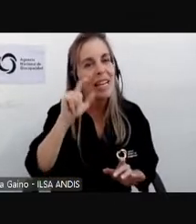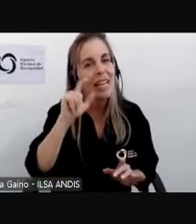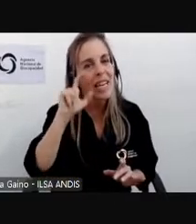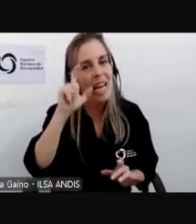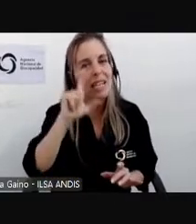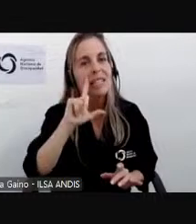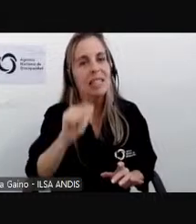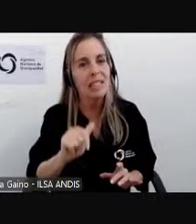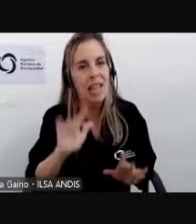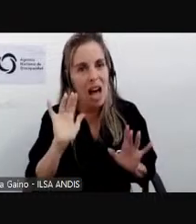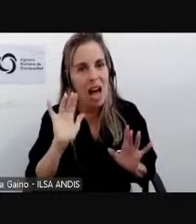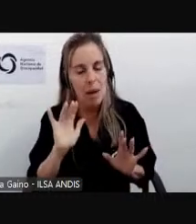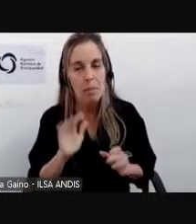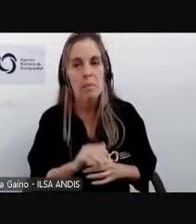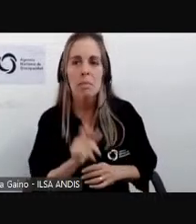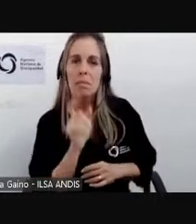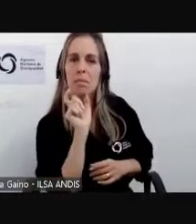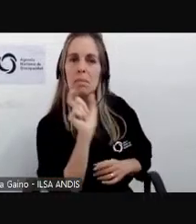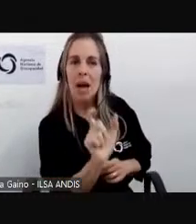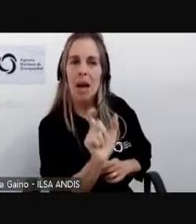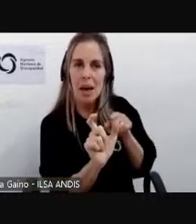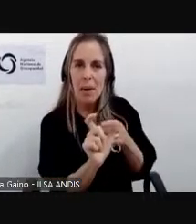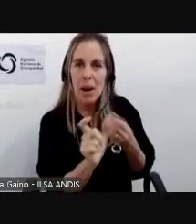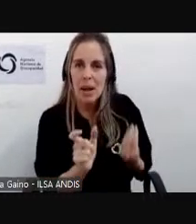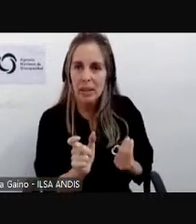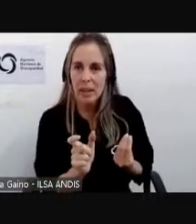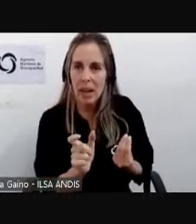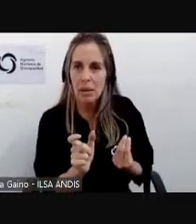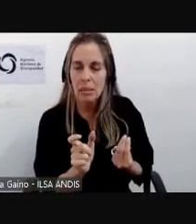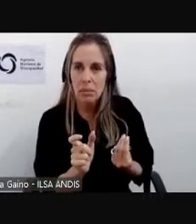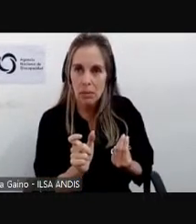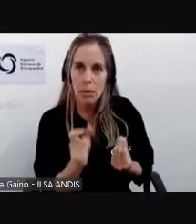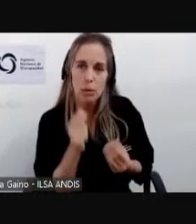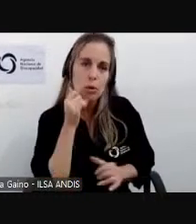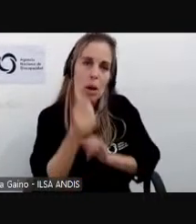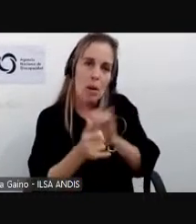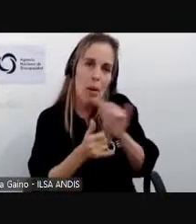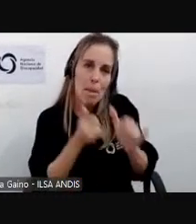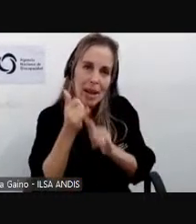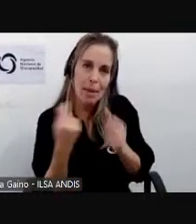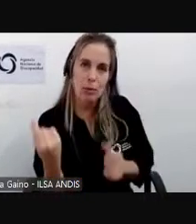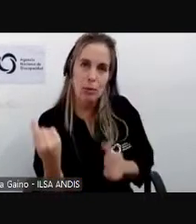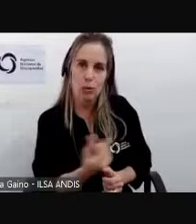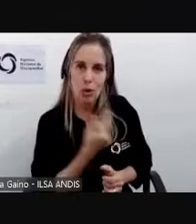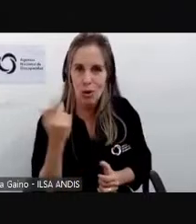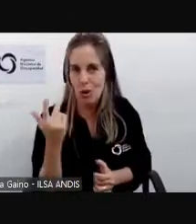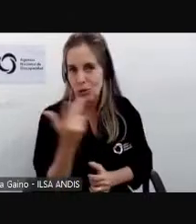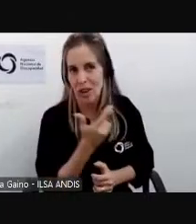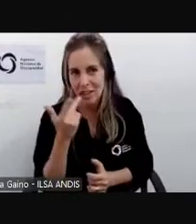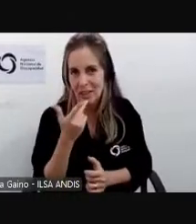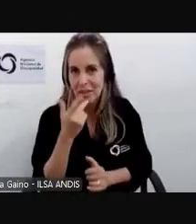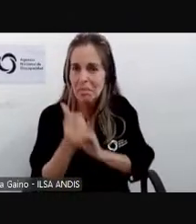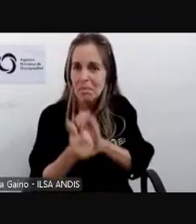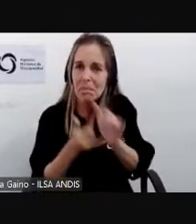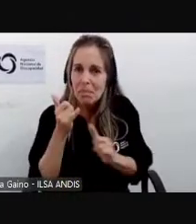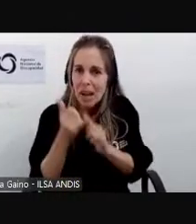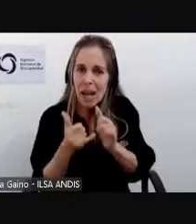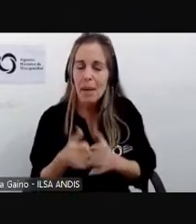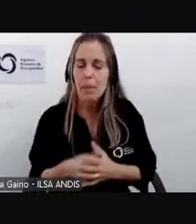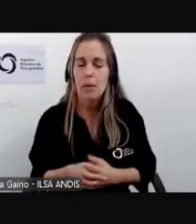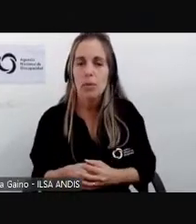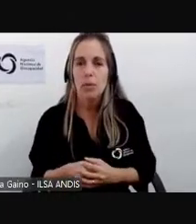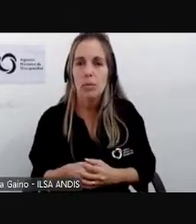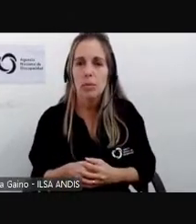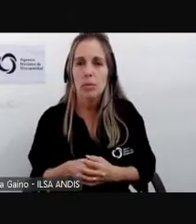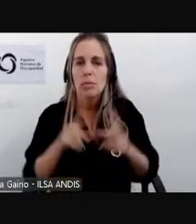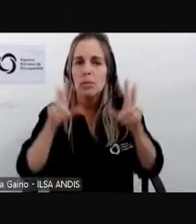on implementing due diligence, but as to due diligence, as both Felipe and